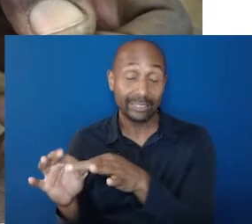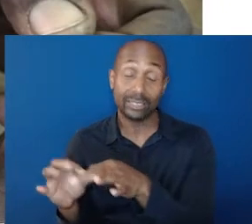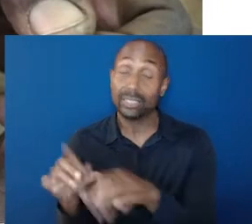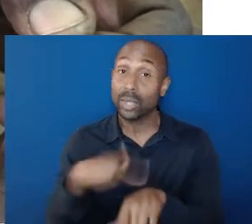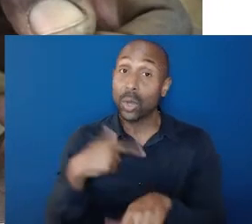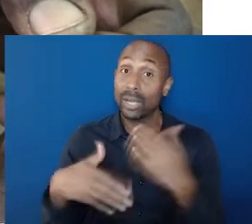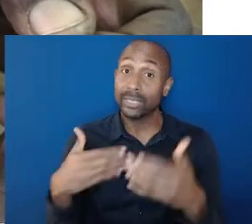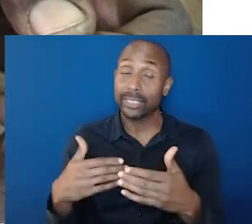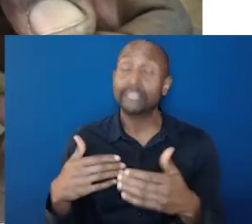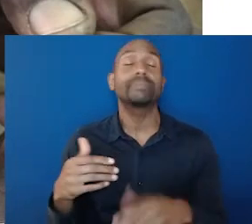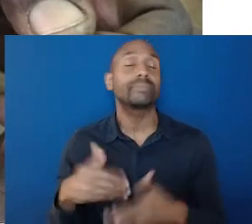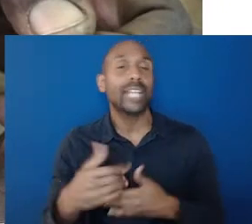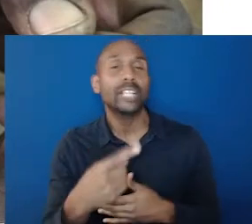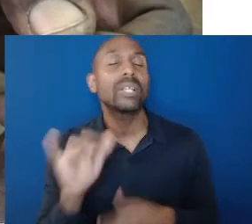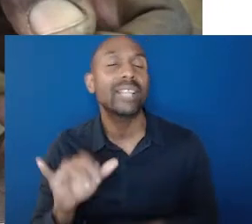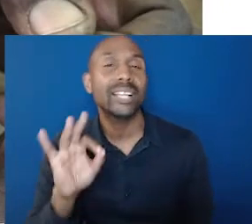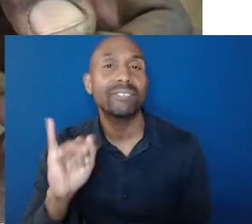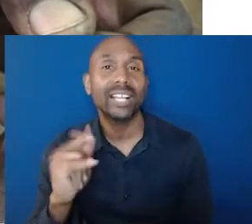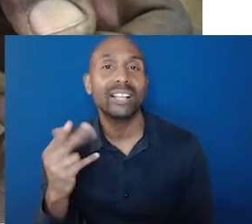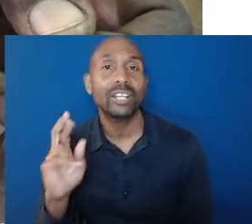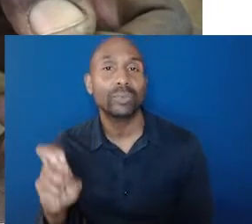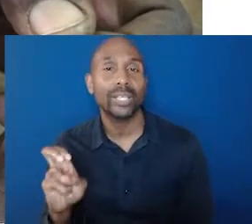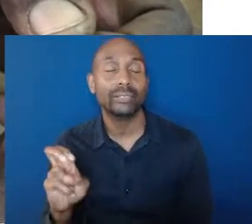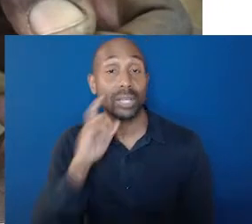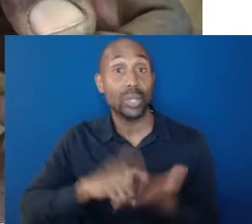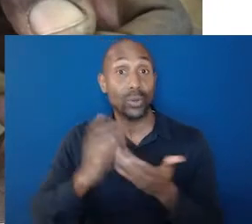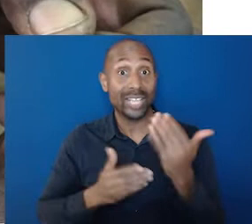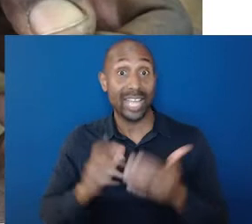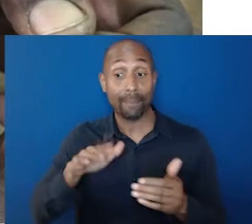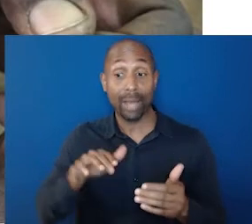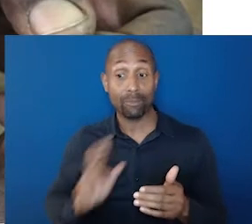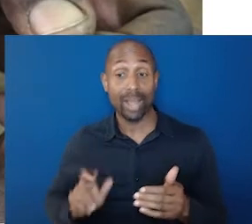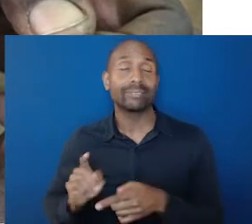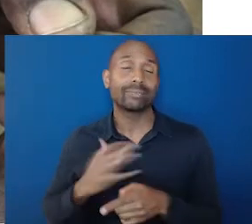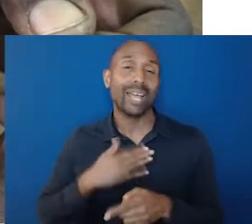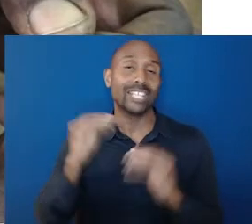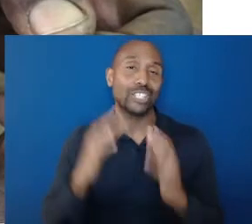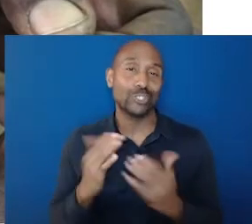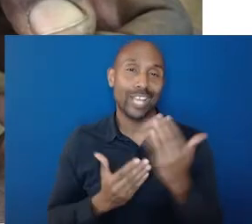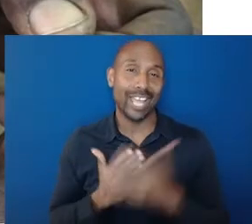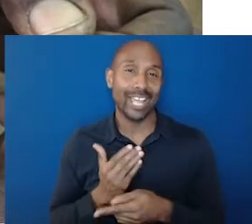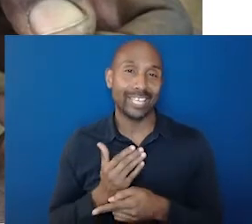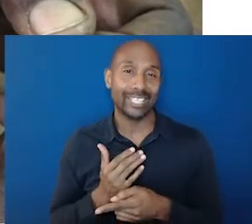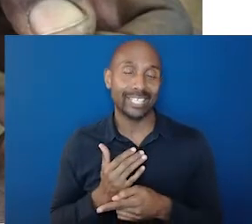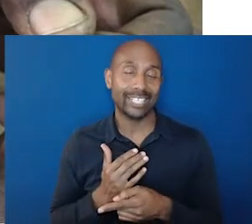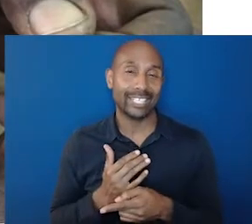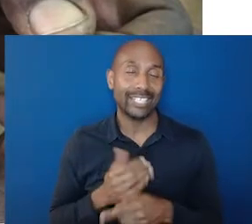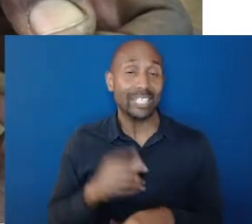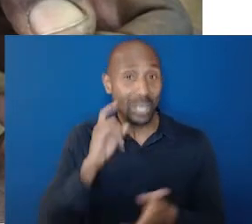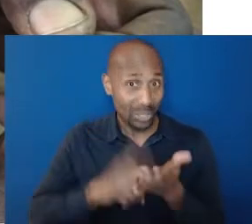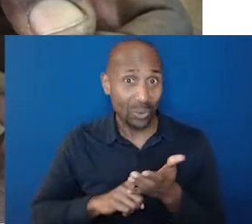this is an example of filigree, and that is my teacher's hand in the bottom right, showing. And you can see the